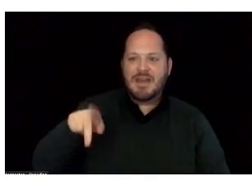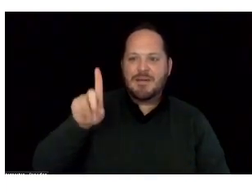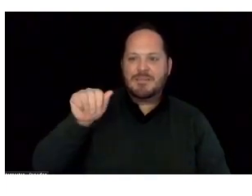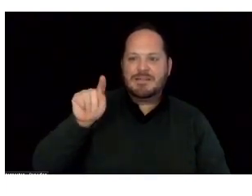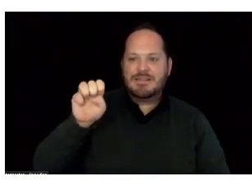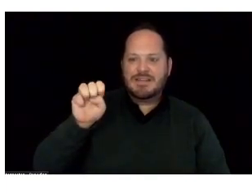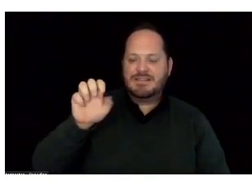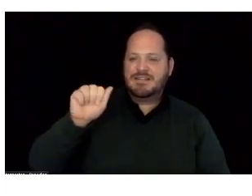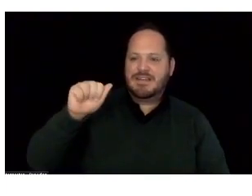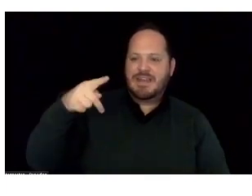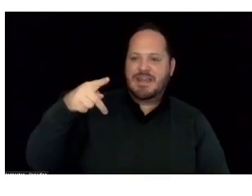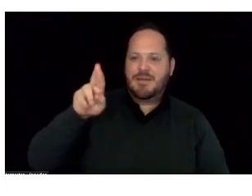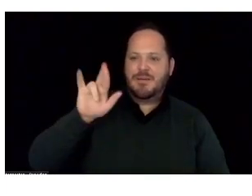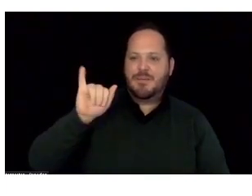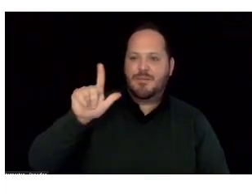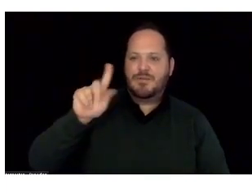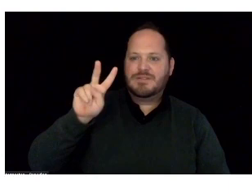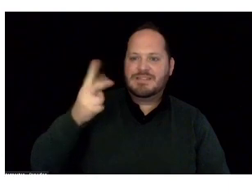2nd, 2020.